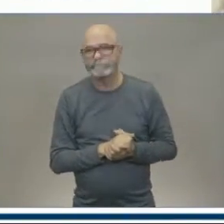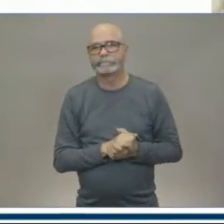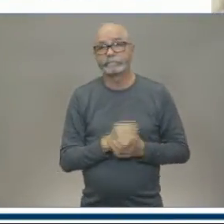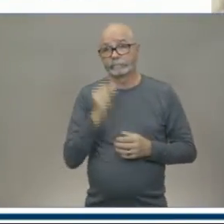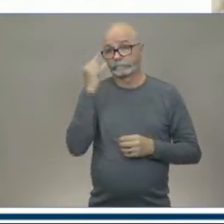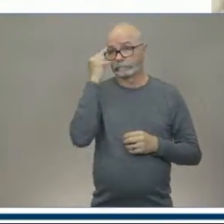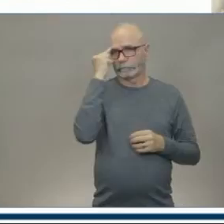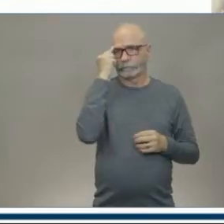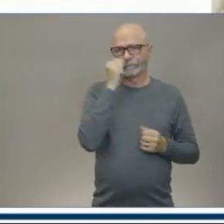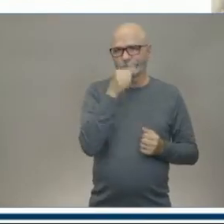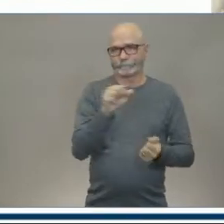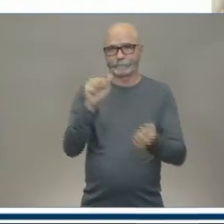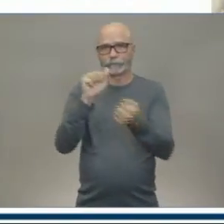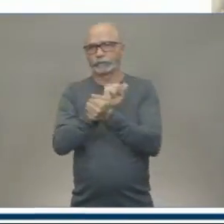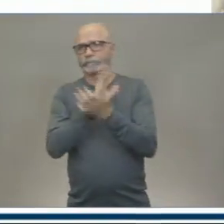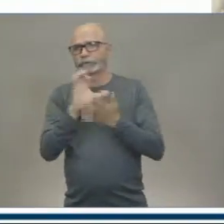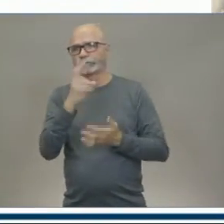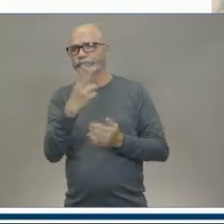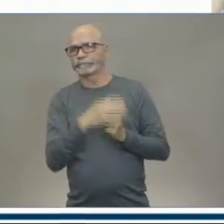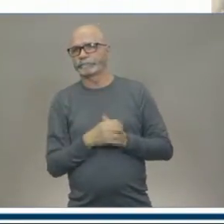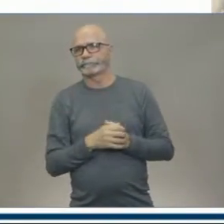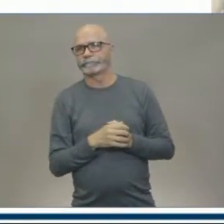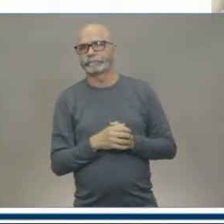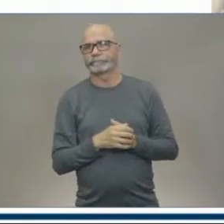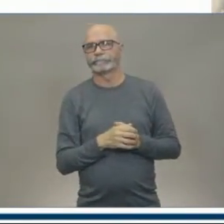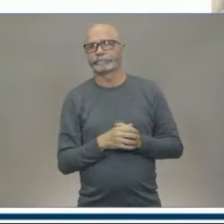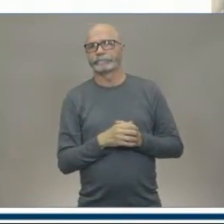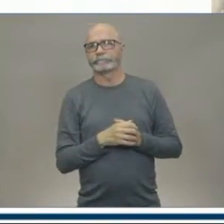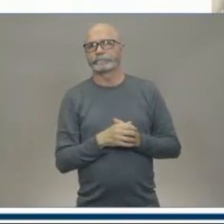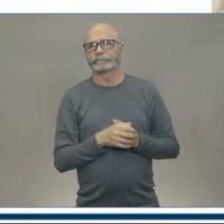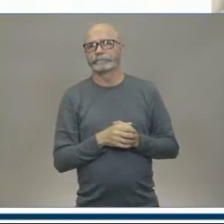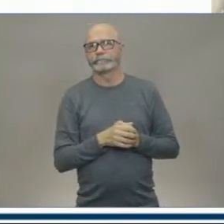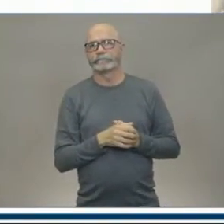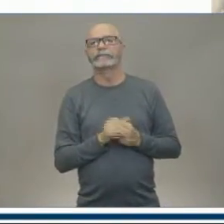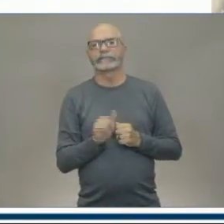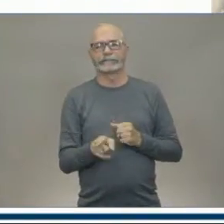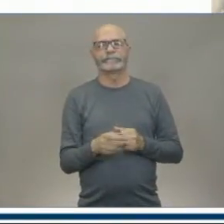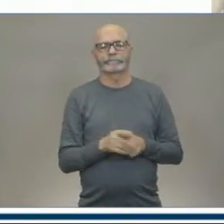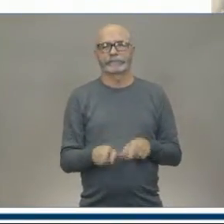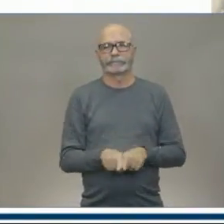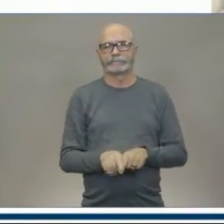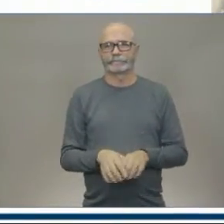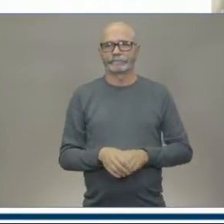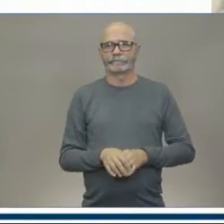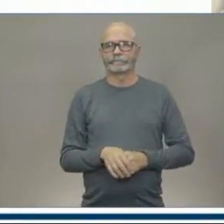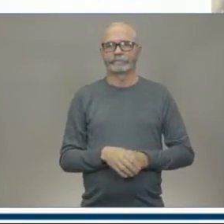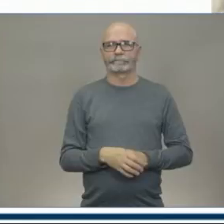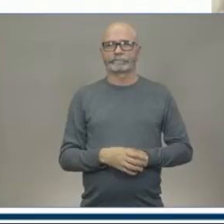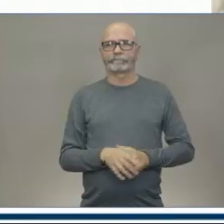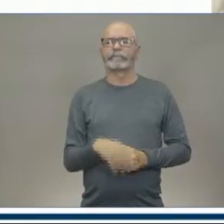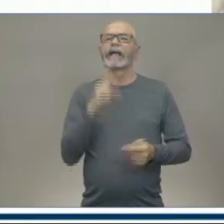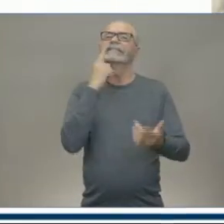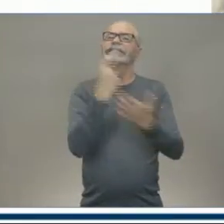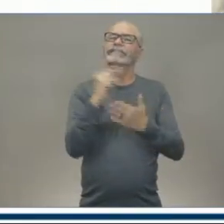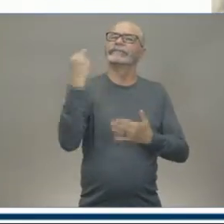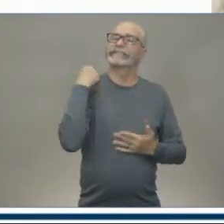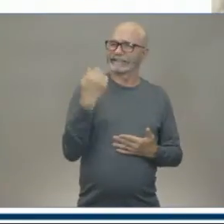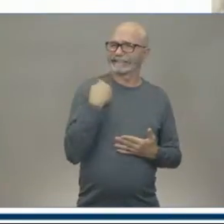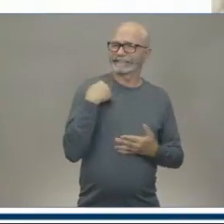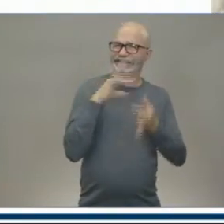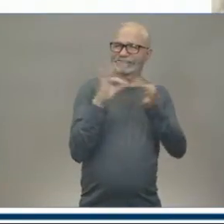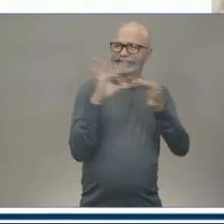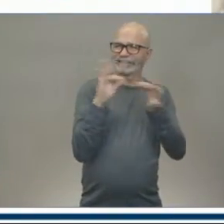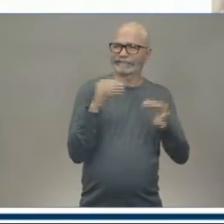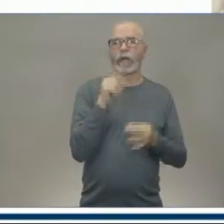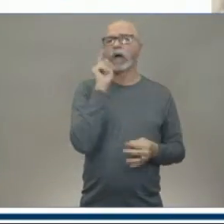Chronicle Herald. I just wanted to ask you, last week you said